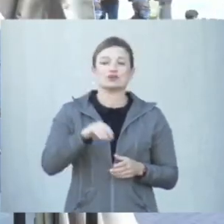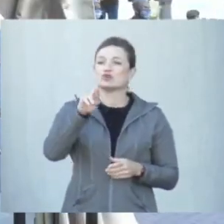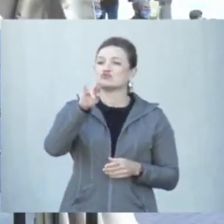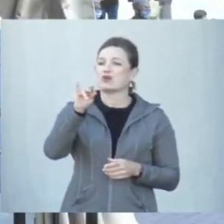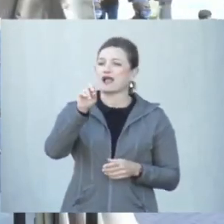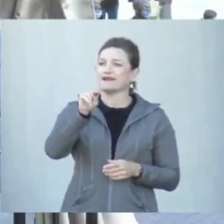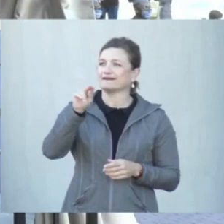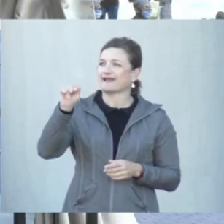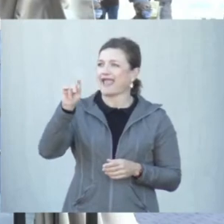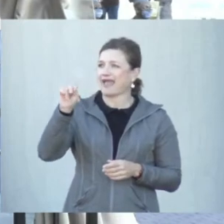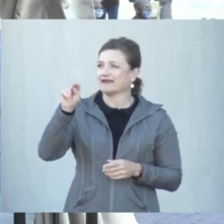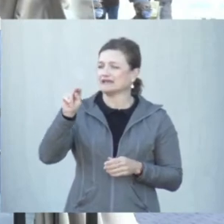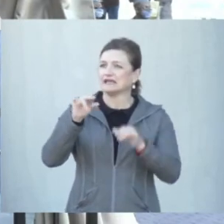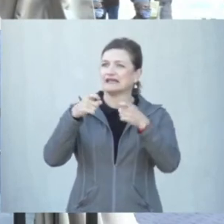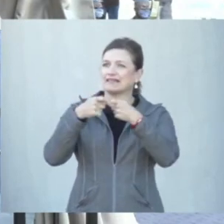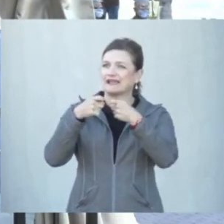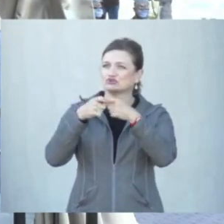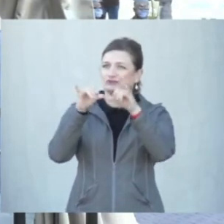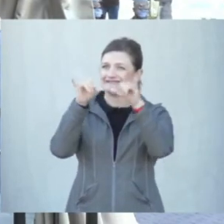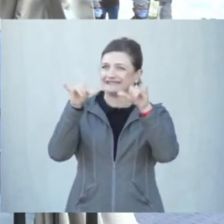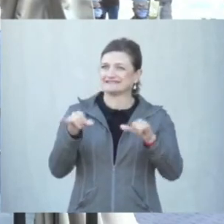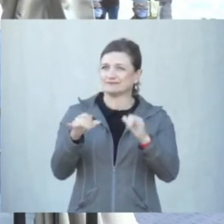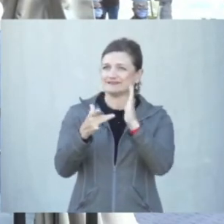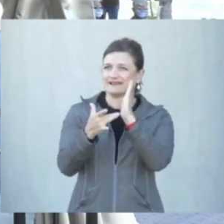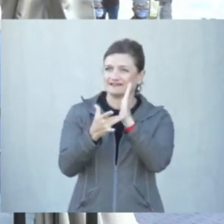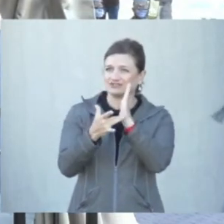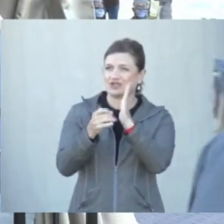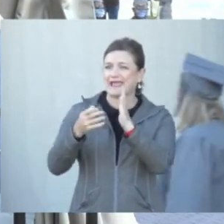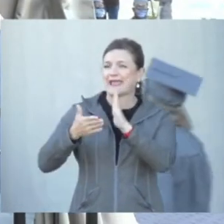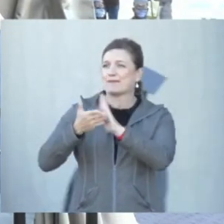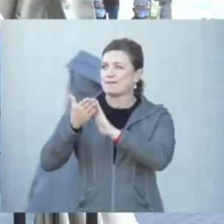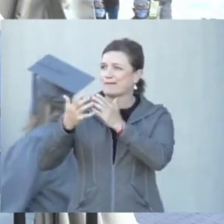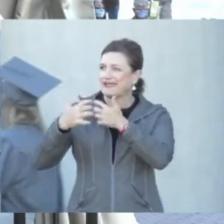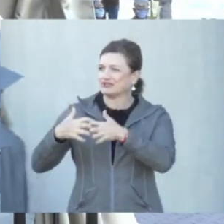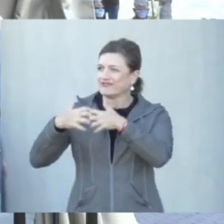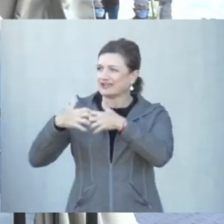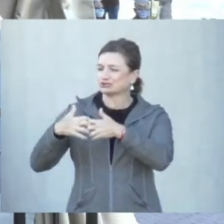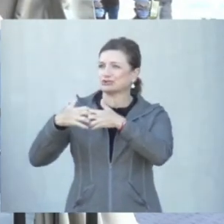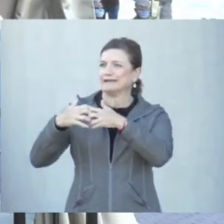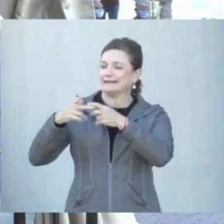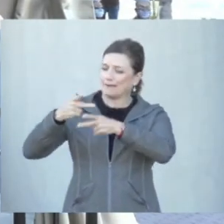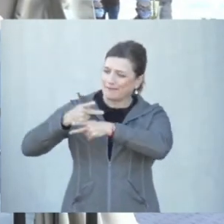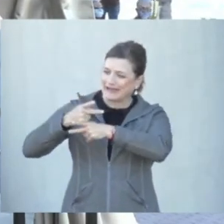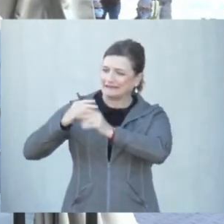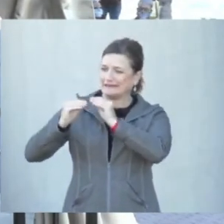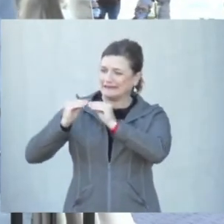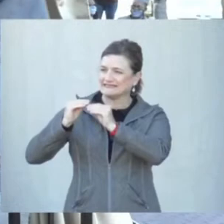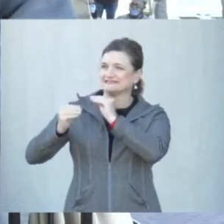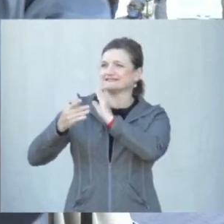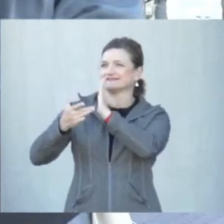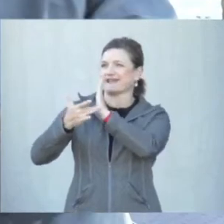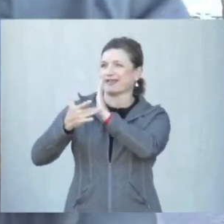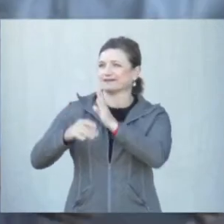Brian Allen, Electrical Systems Technology, Manufacturing Maintenance Technology.